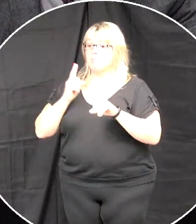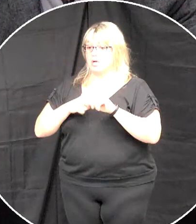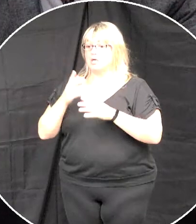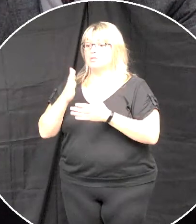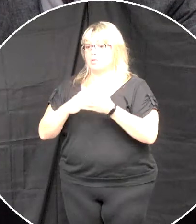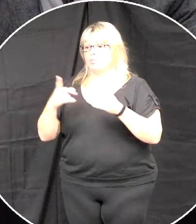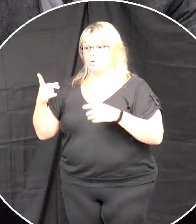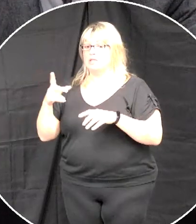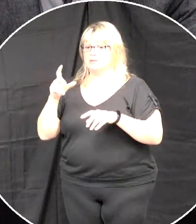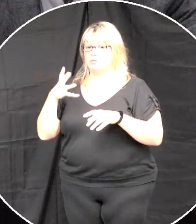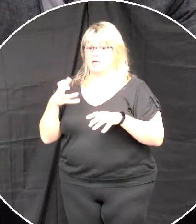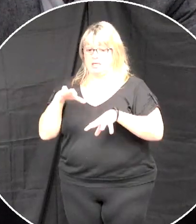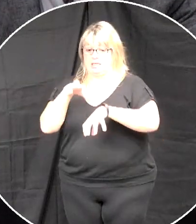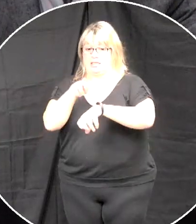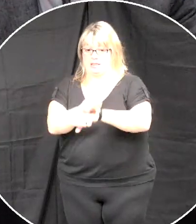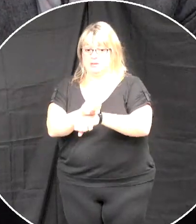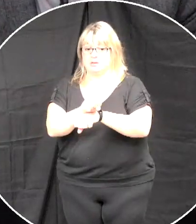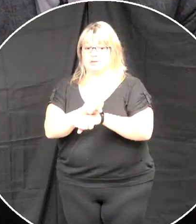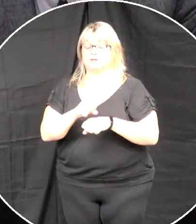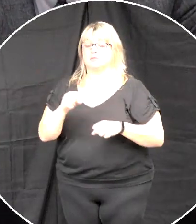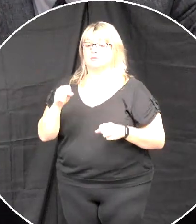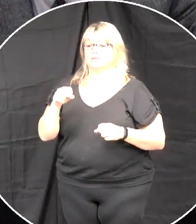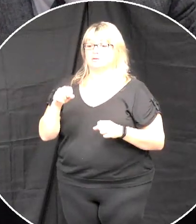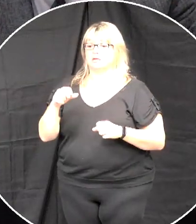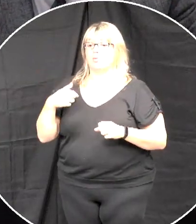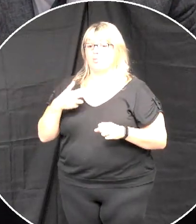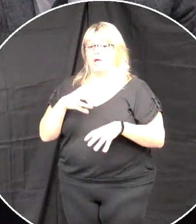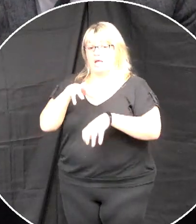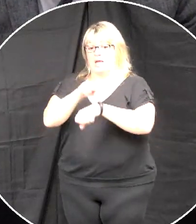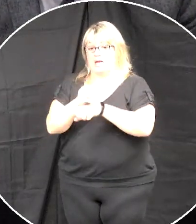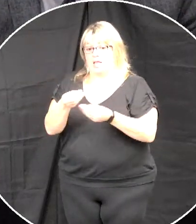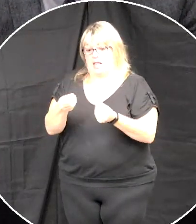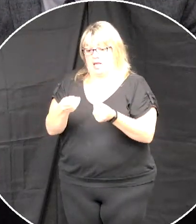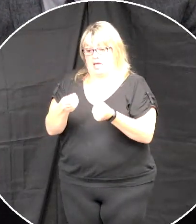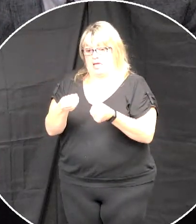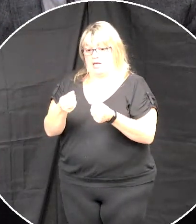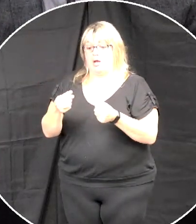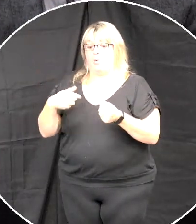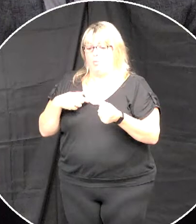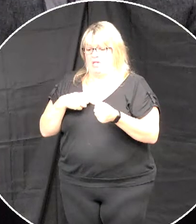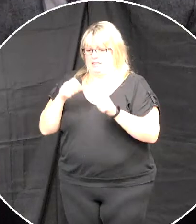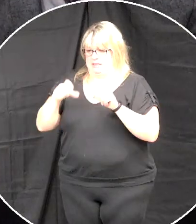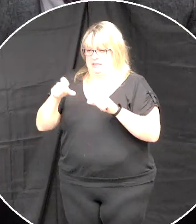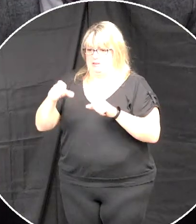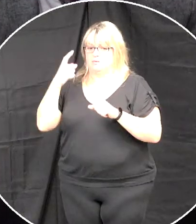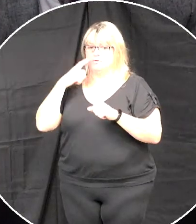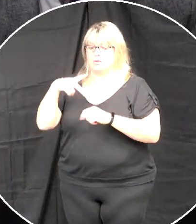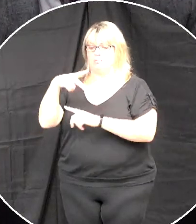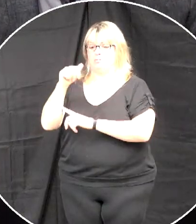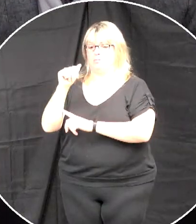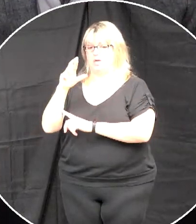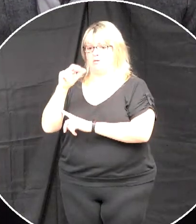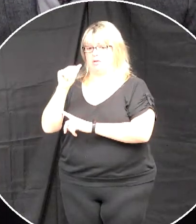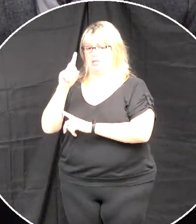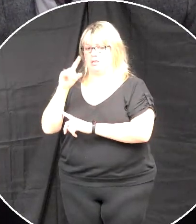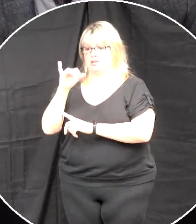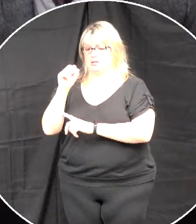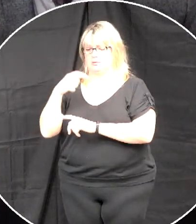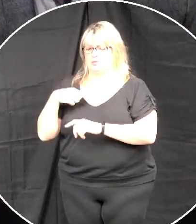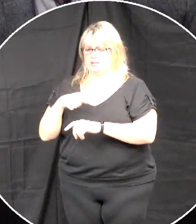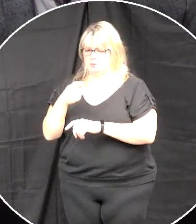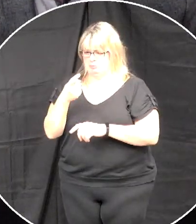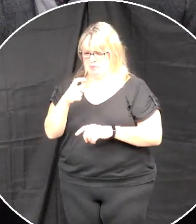acquisition to be approved today as well, which is a small piece of land to complete the total package in Paradise, where